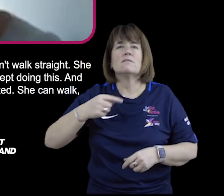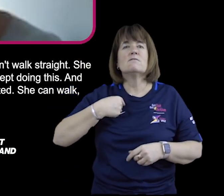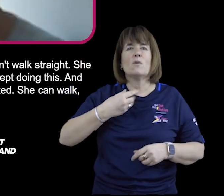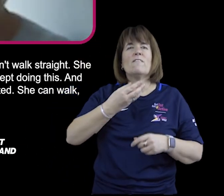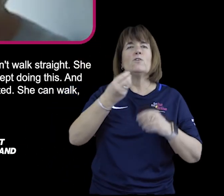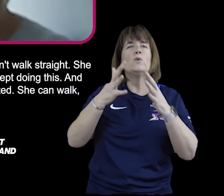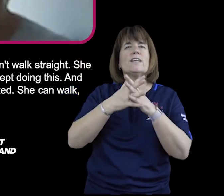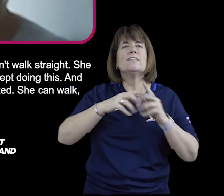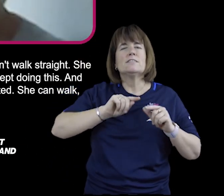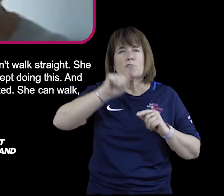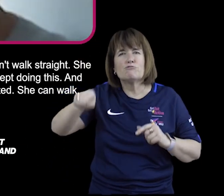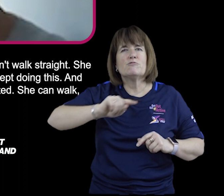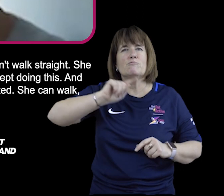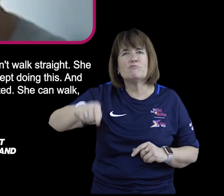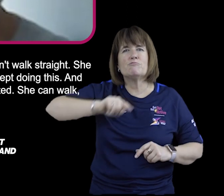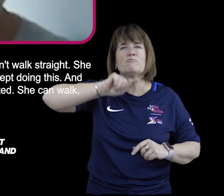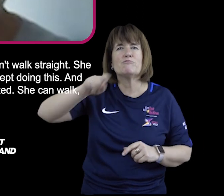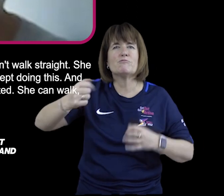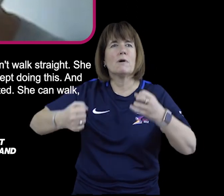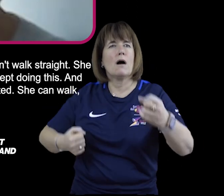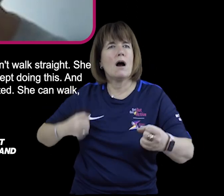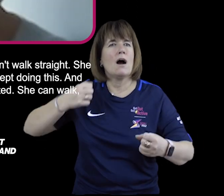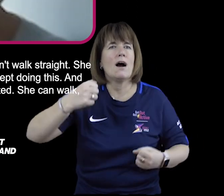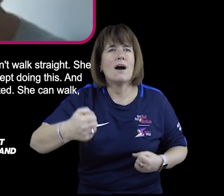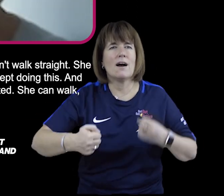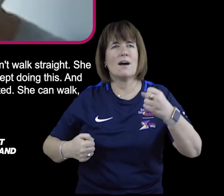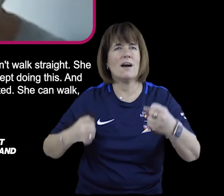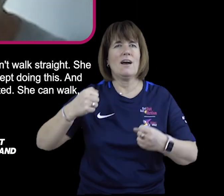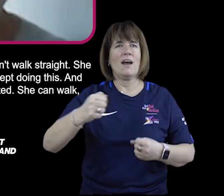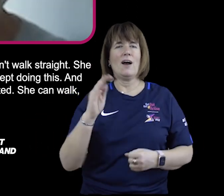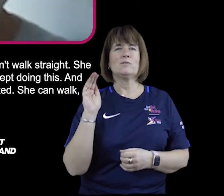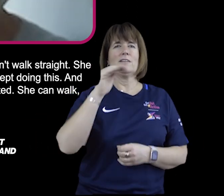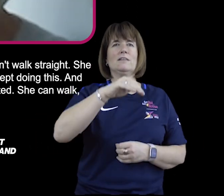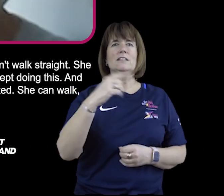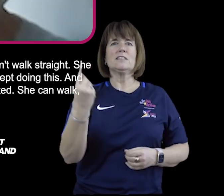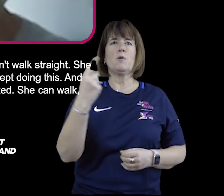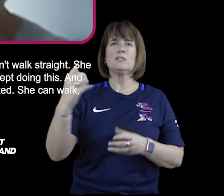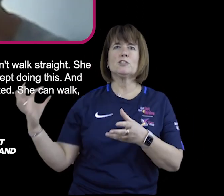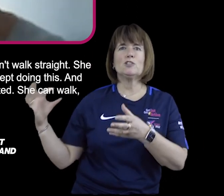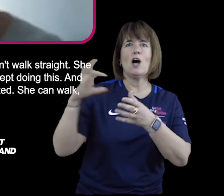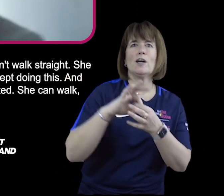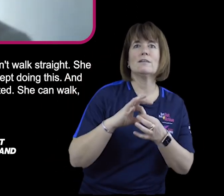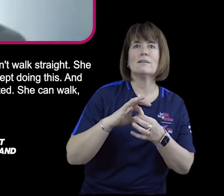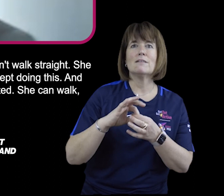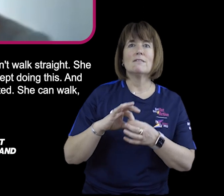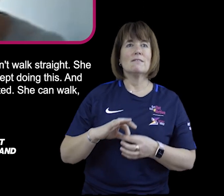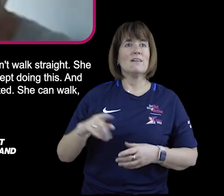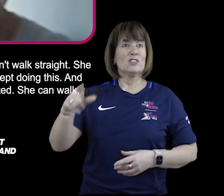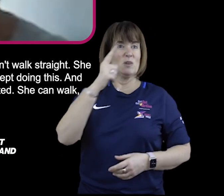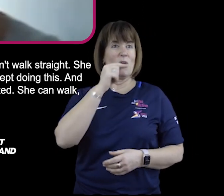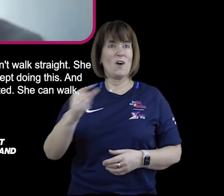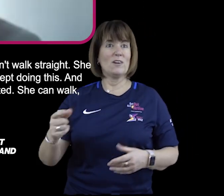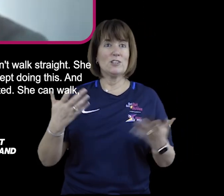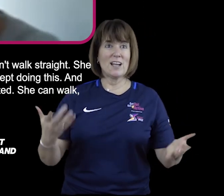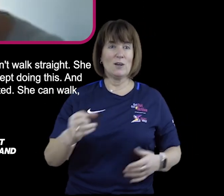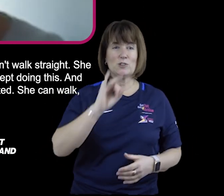and everything. And then I kept going to her house for a few weeks. I kept doing this, and then we ventured outside, and then